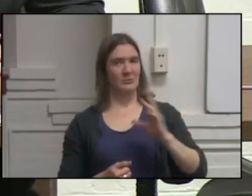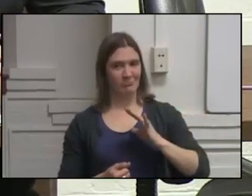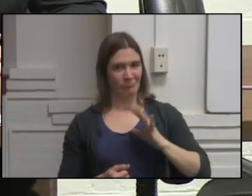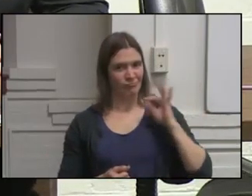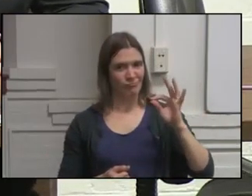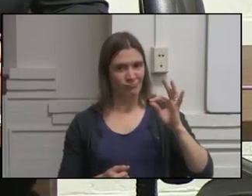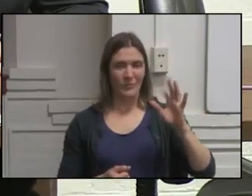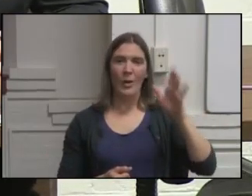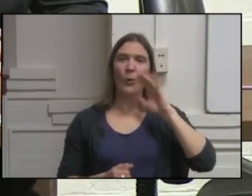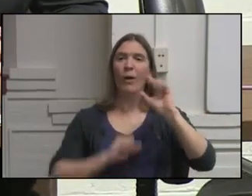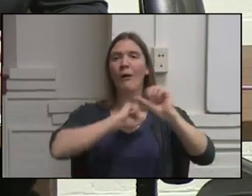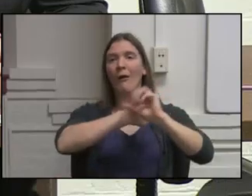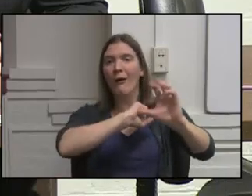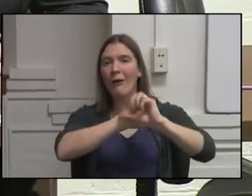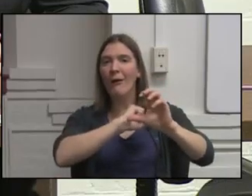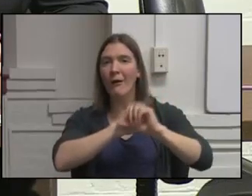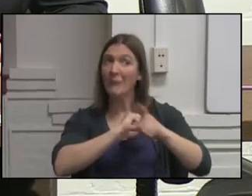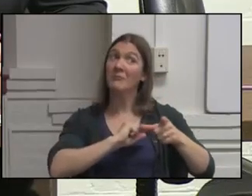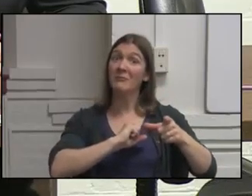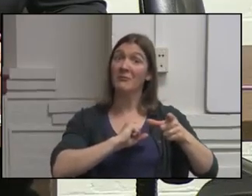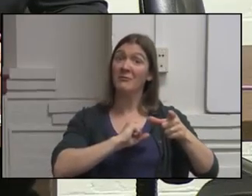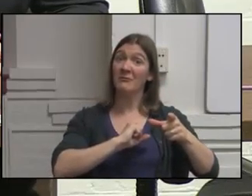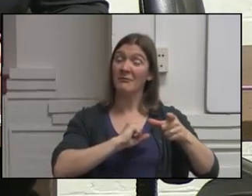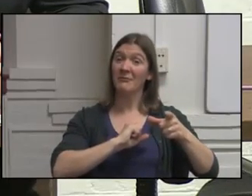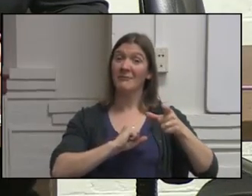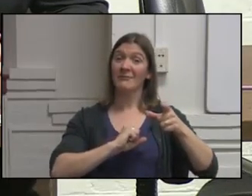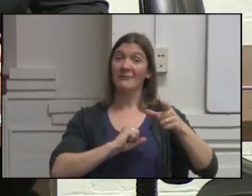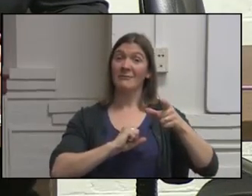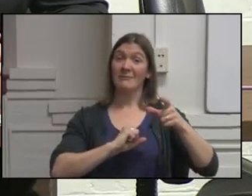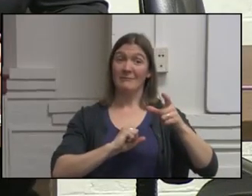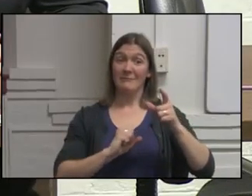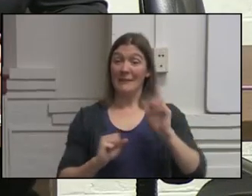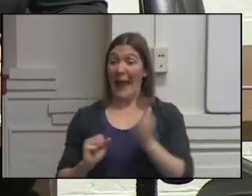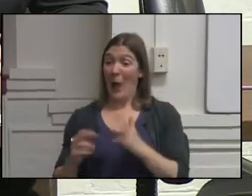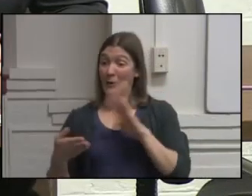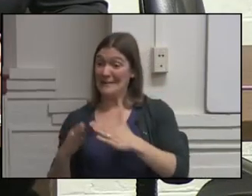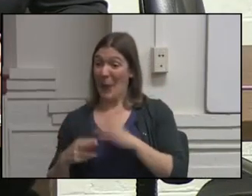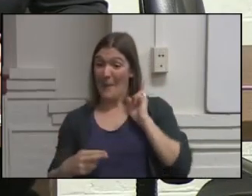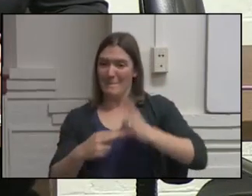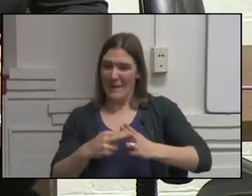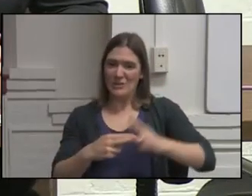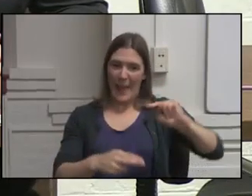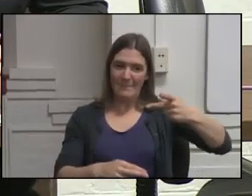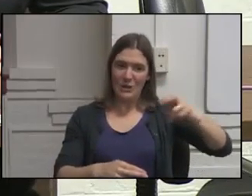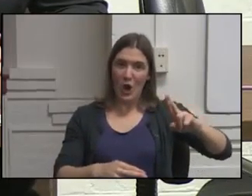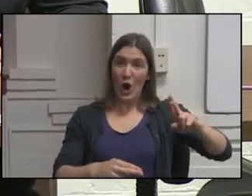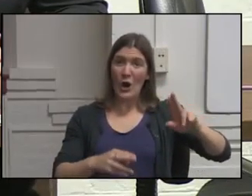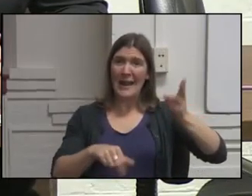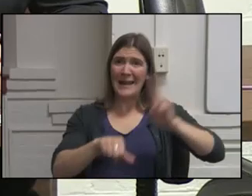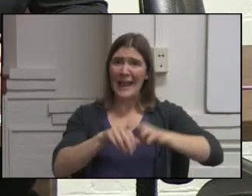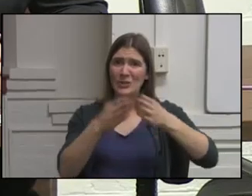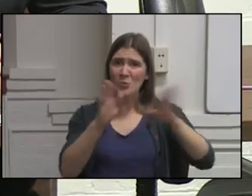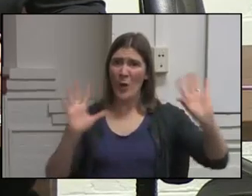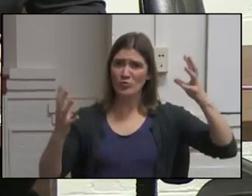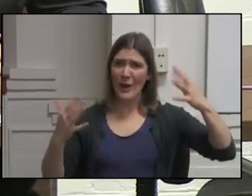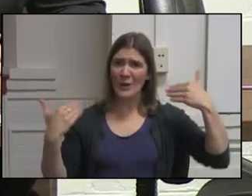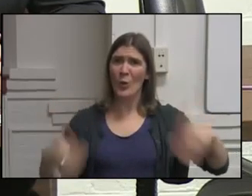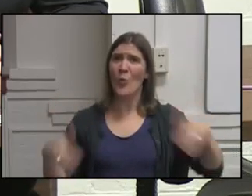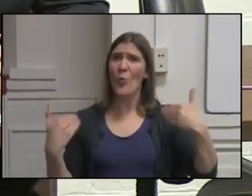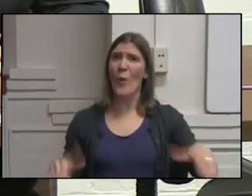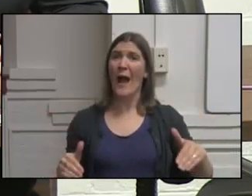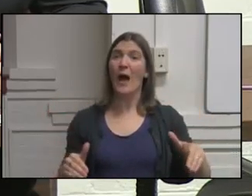to advertise, and she is advertising this, our wonderful little town of Brattleboro nationally, which is very exciting, and